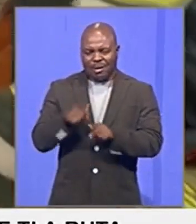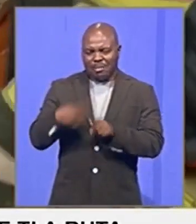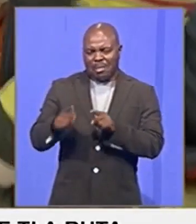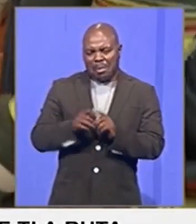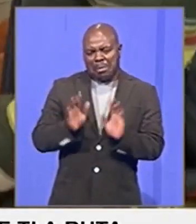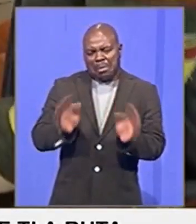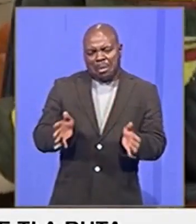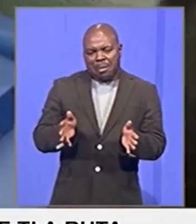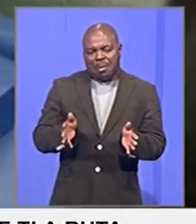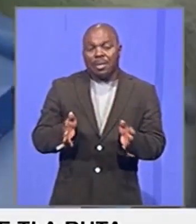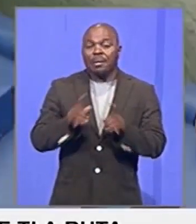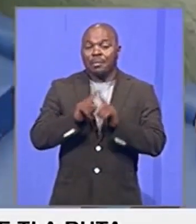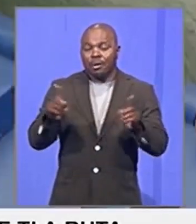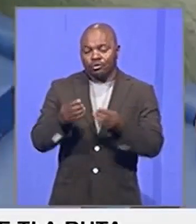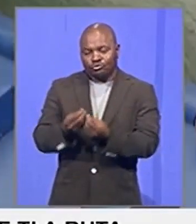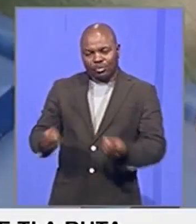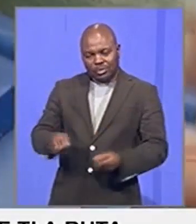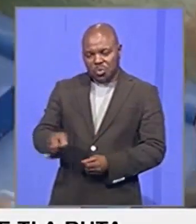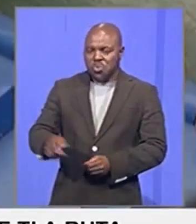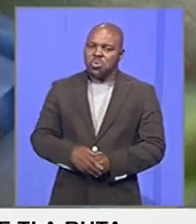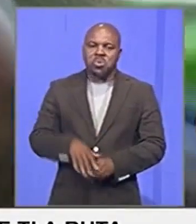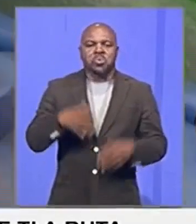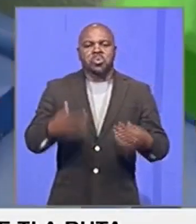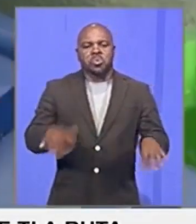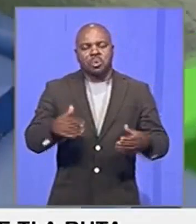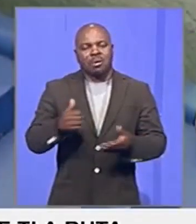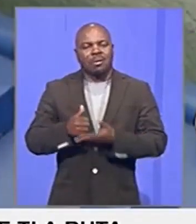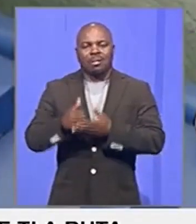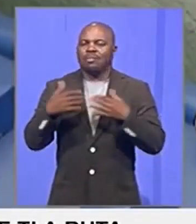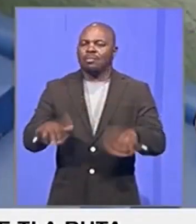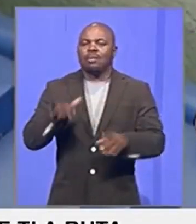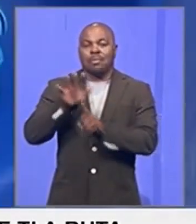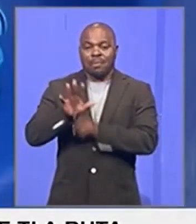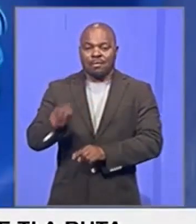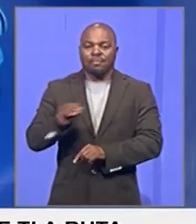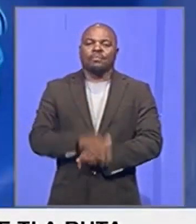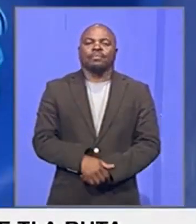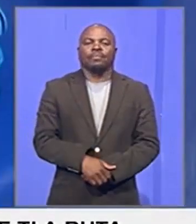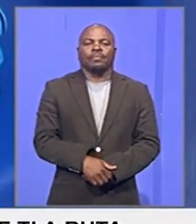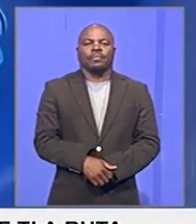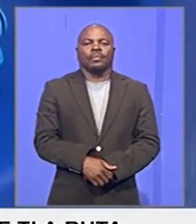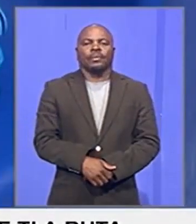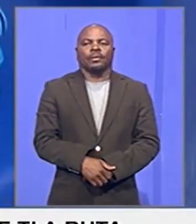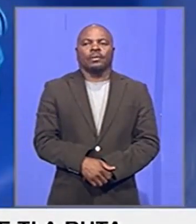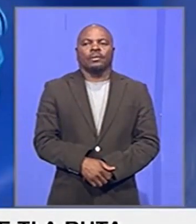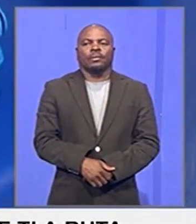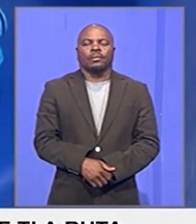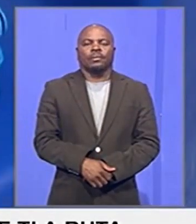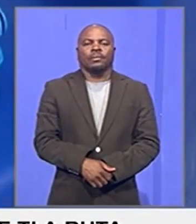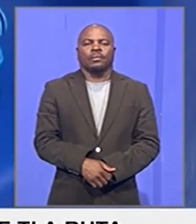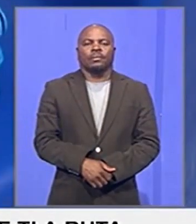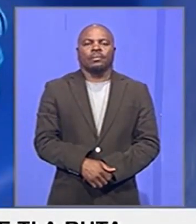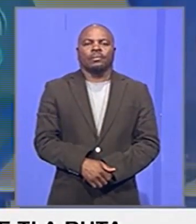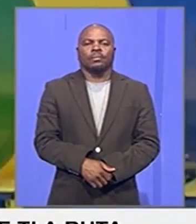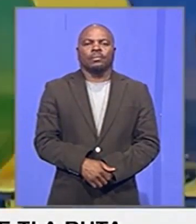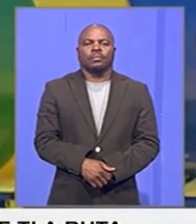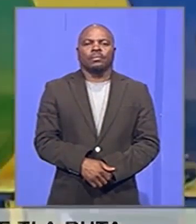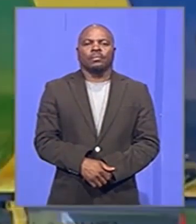fela bathong ba dina le seabo se seholo. Makgala Masiteng, SABC